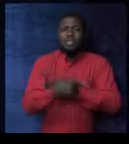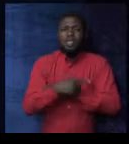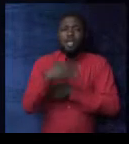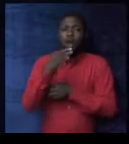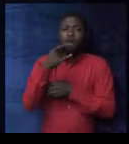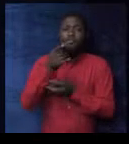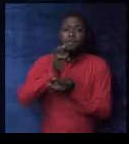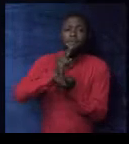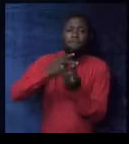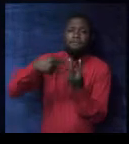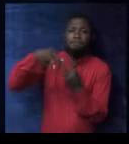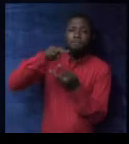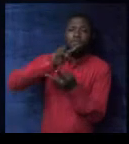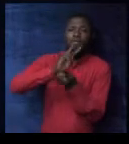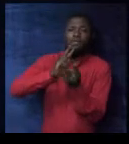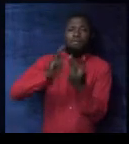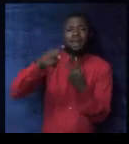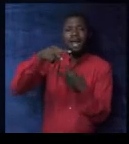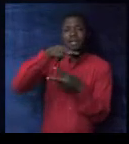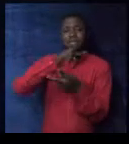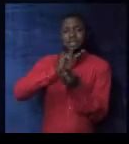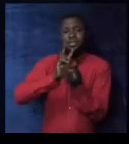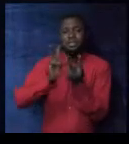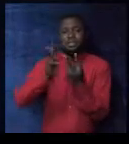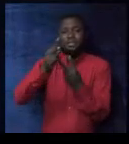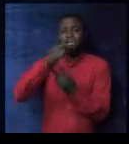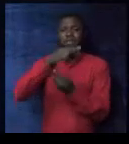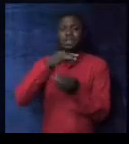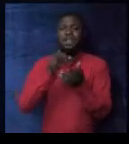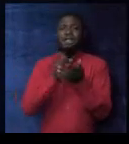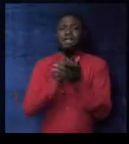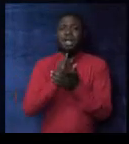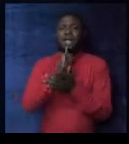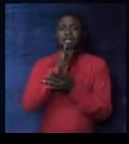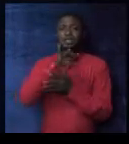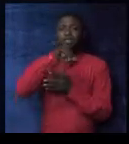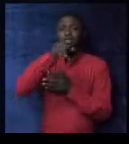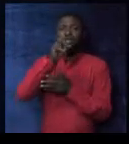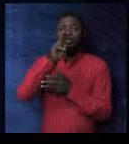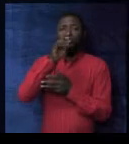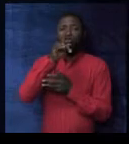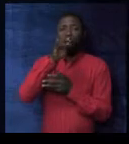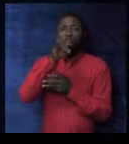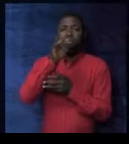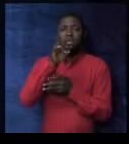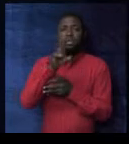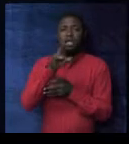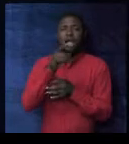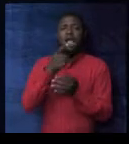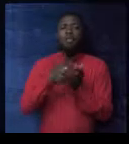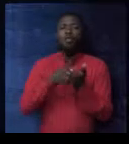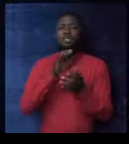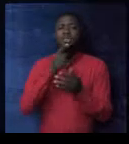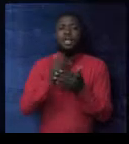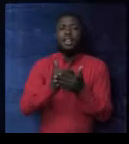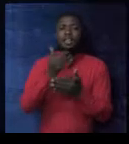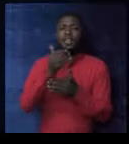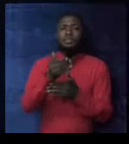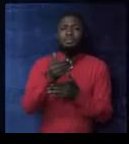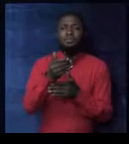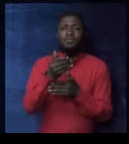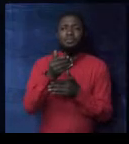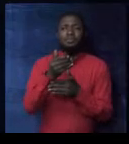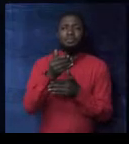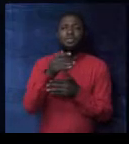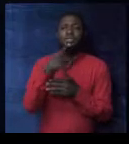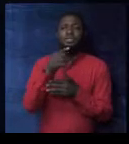planet. The what? The shortest day of the planet, that is Jupiter. What's the next one?